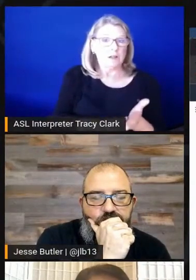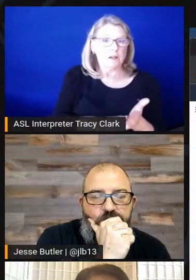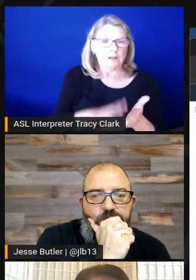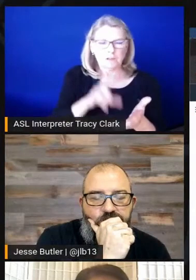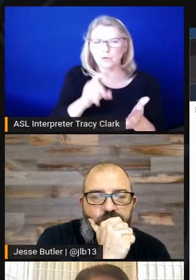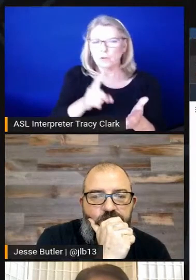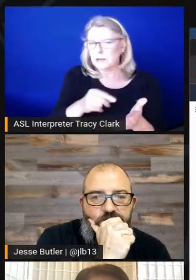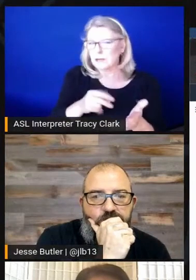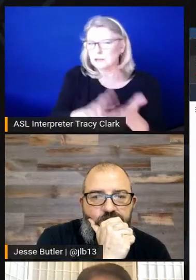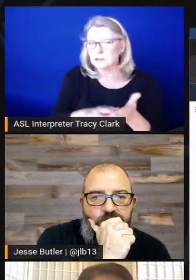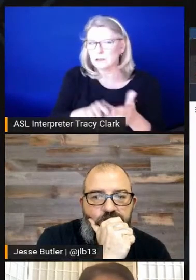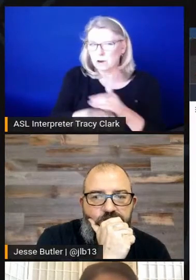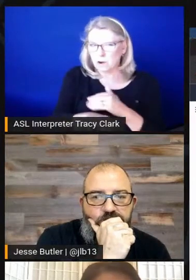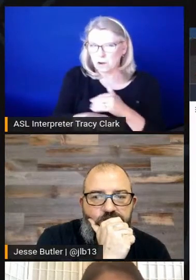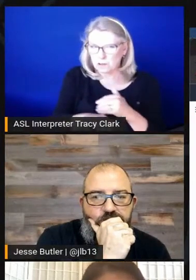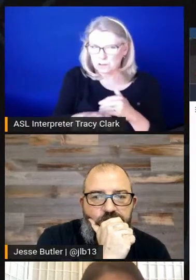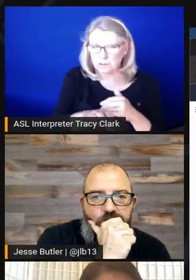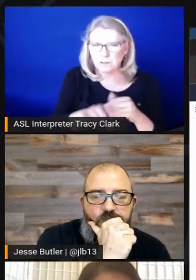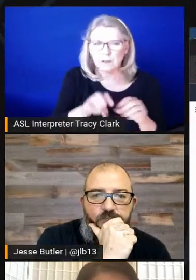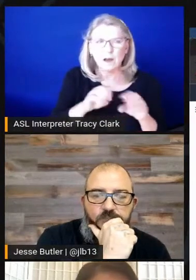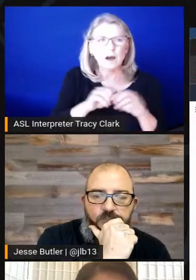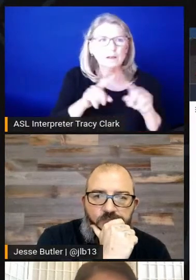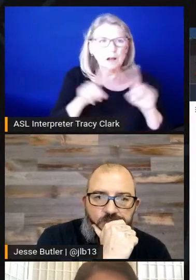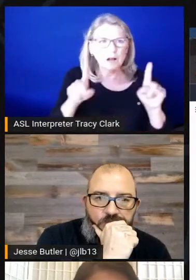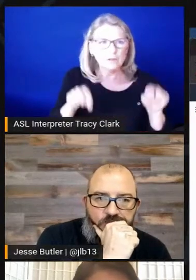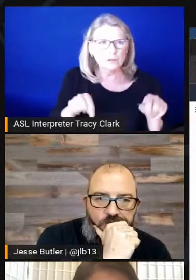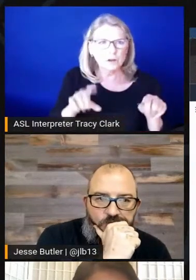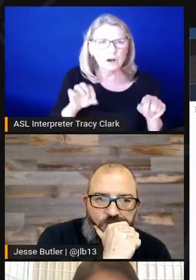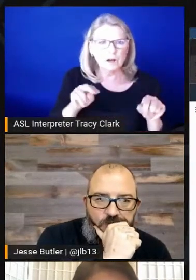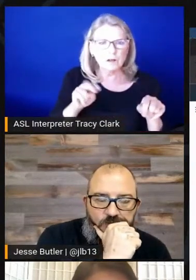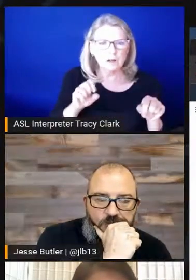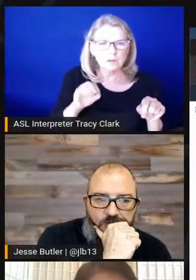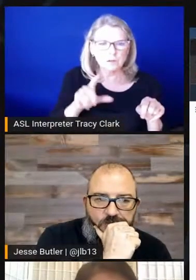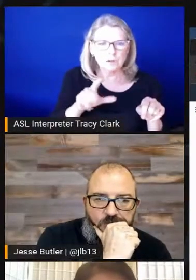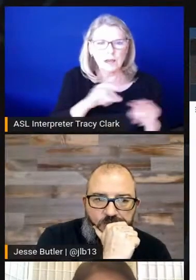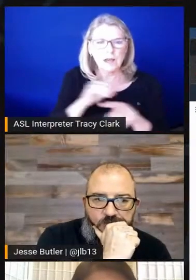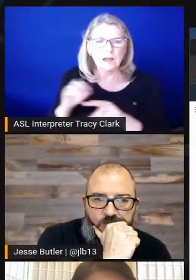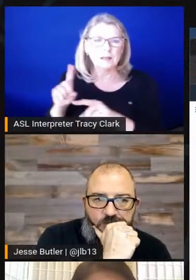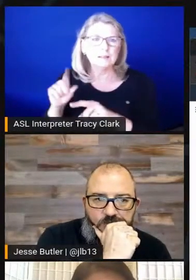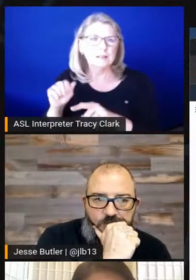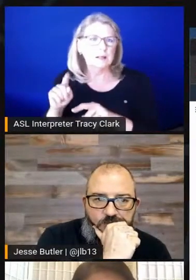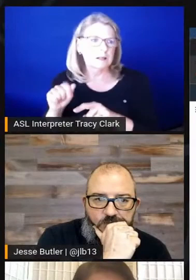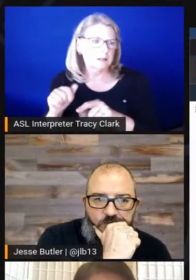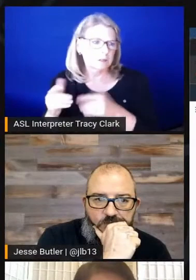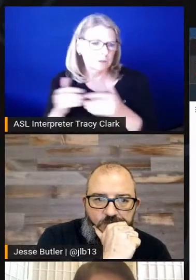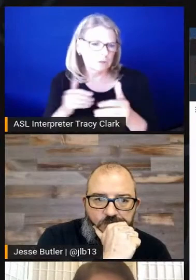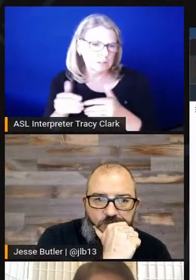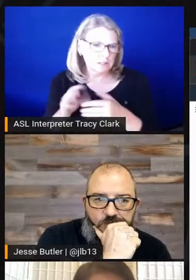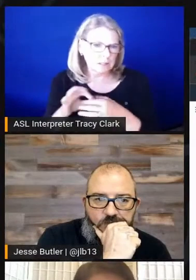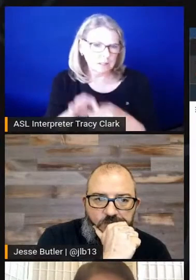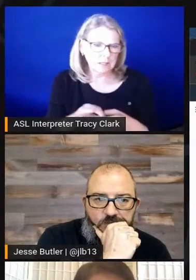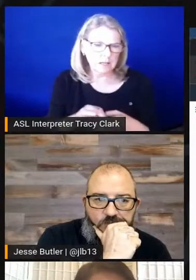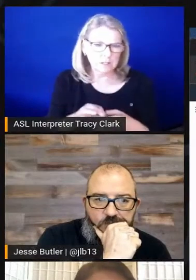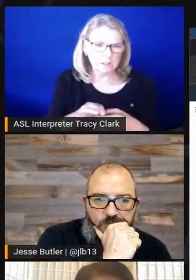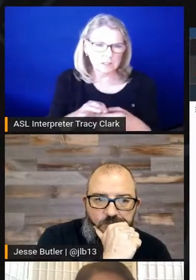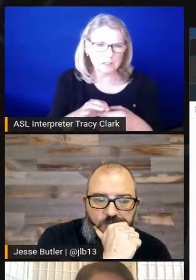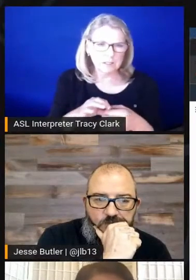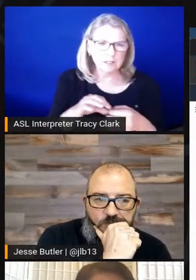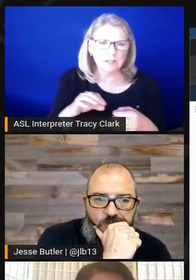And we also have our data sources, which are attached. So we have AMP, CloudWatch, and X-Ray